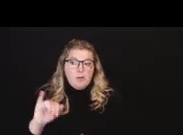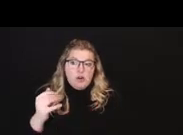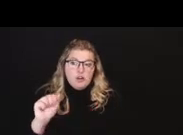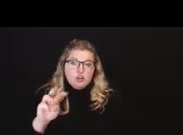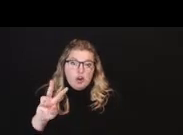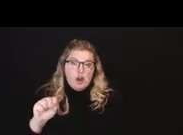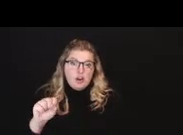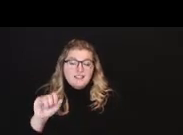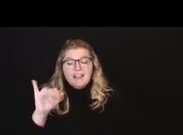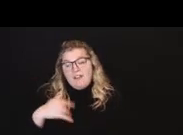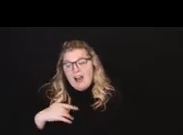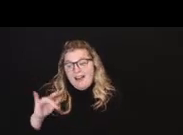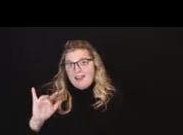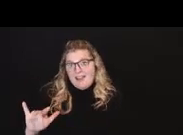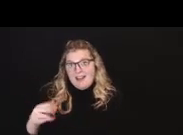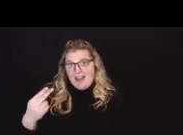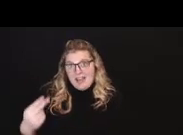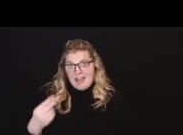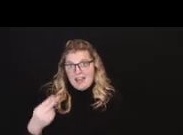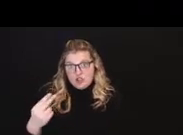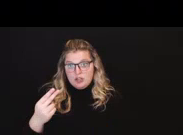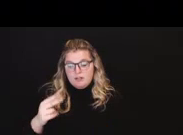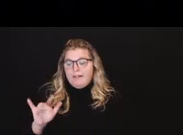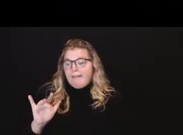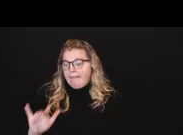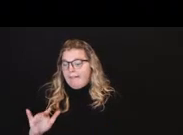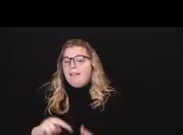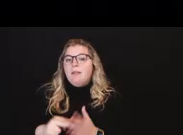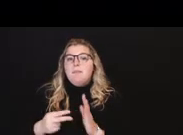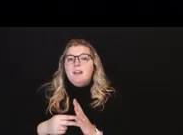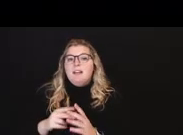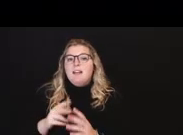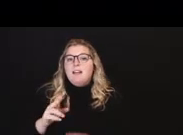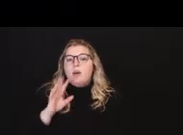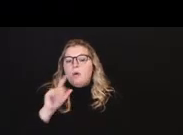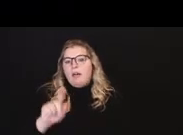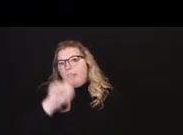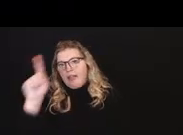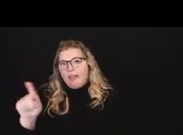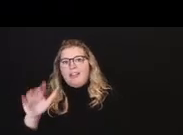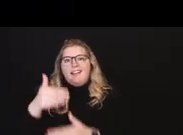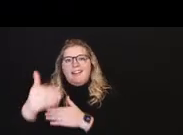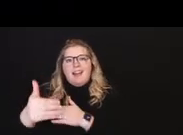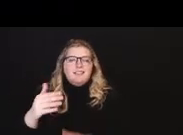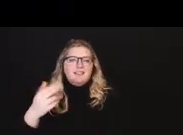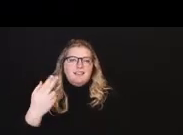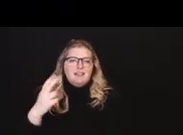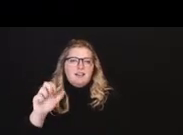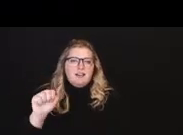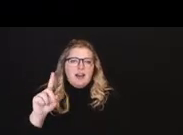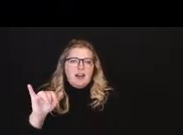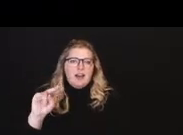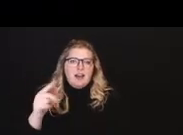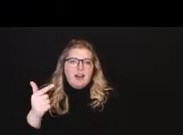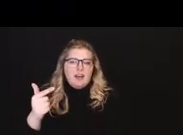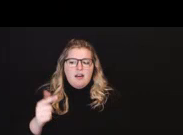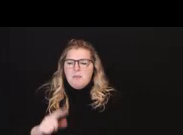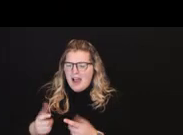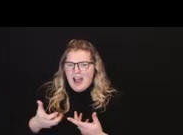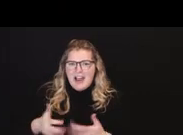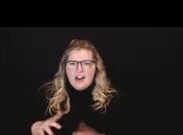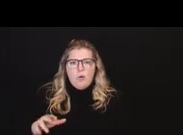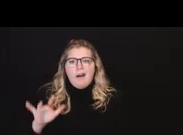the H key, typically, that's going to take me to the next heading in the page. I don't want it to open a help dialog, right? I want it